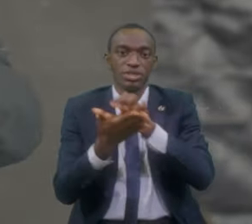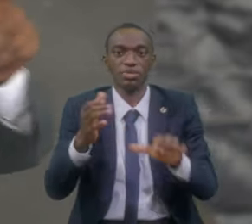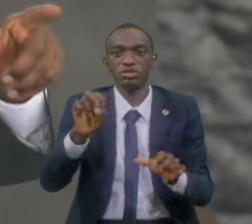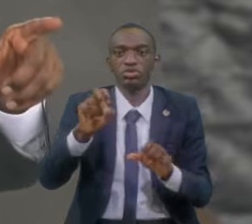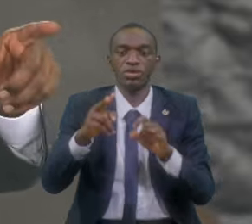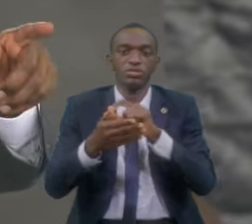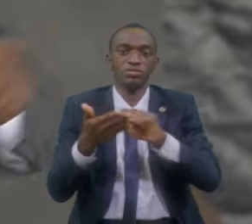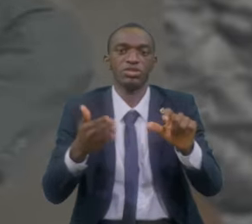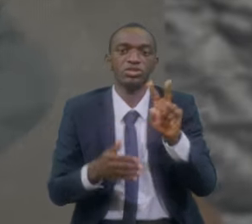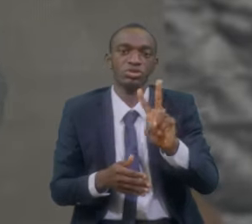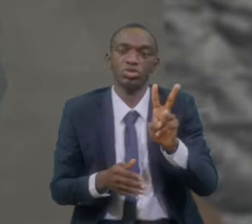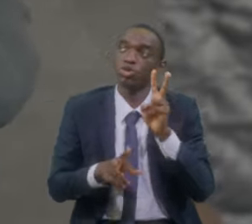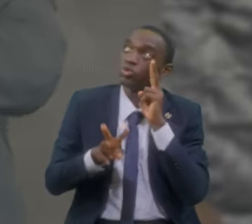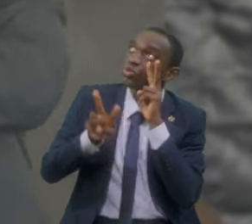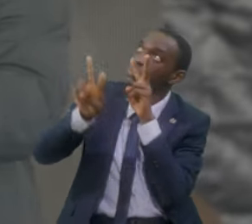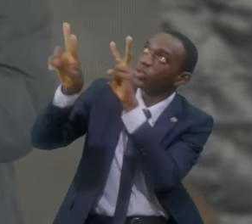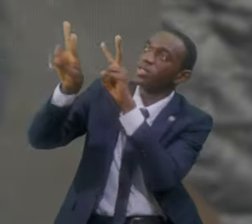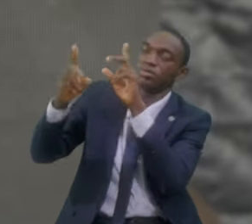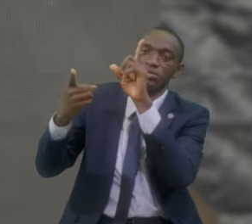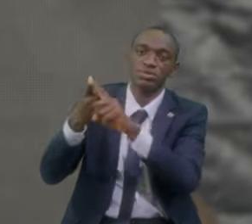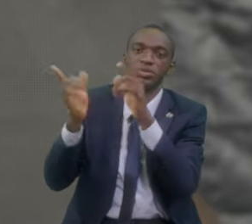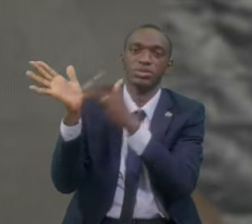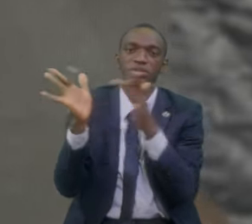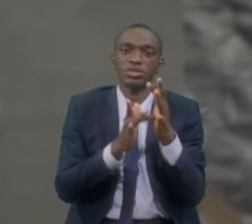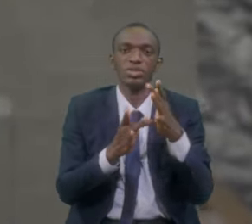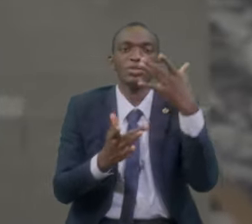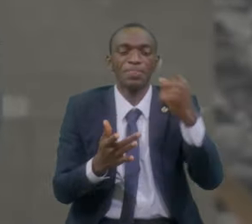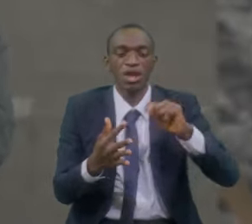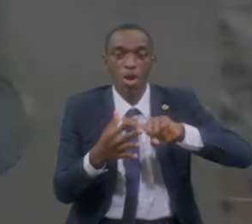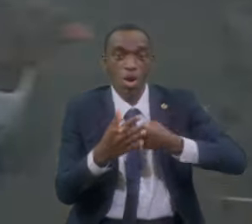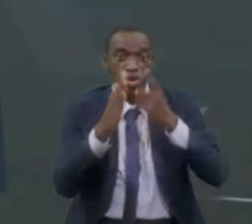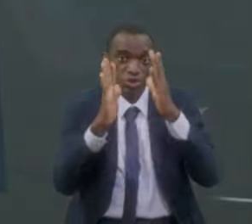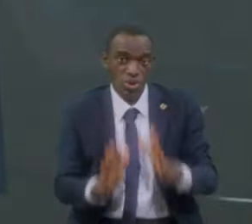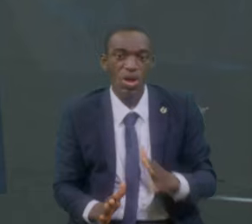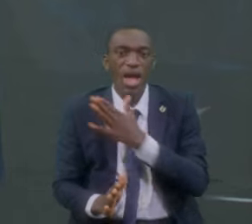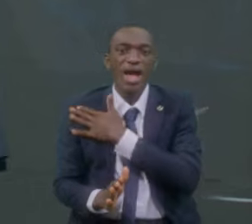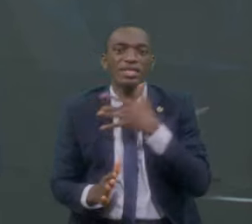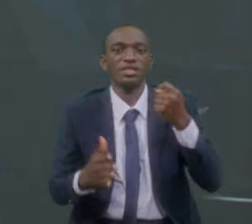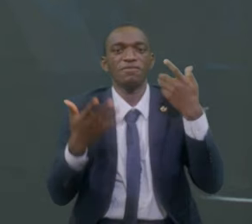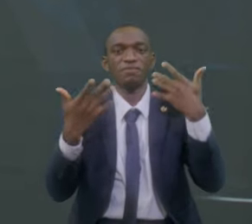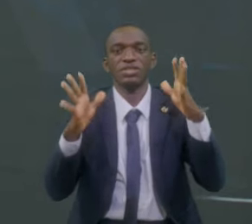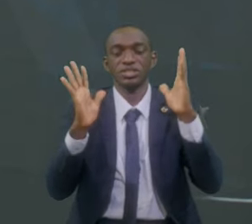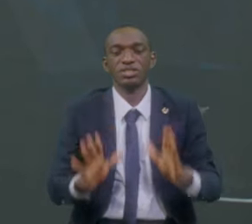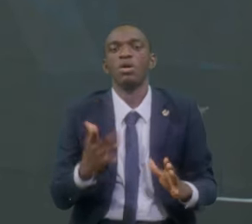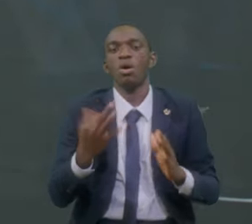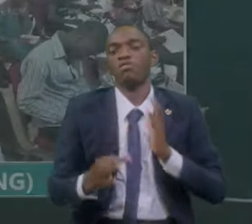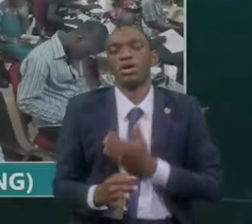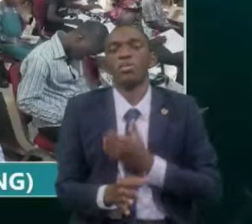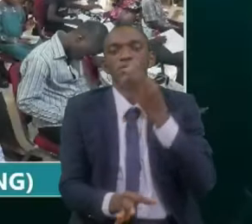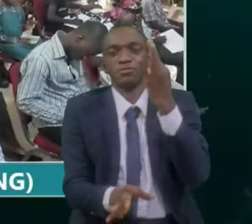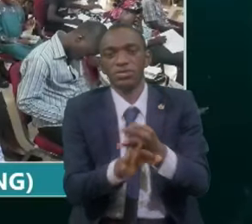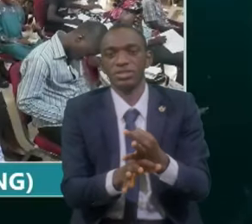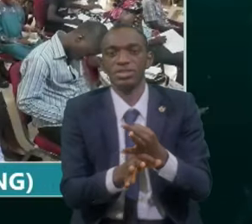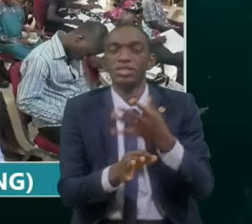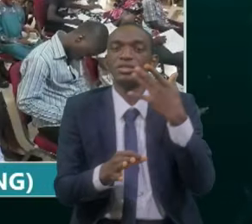unto Jesus, the author and the finisher of our faith. The author and